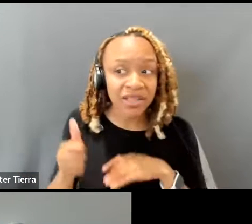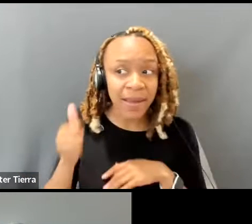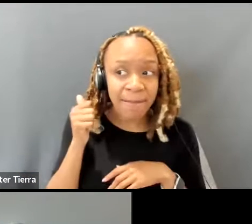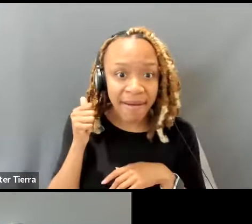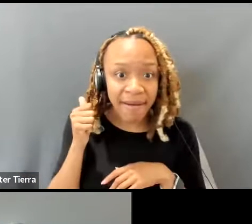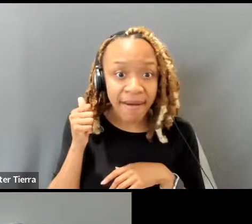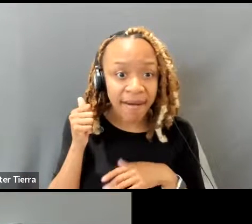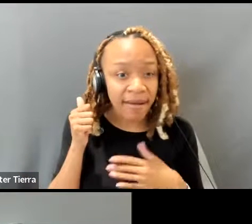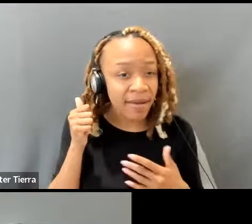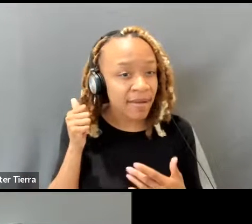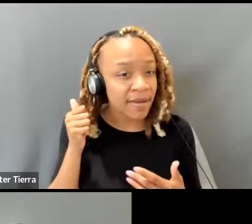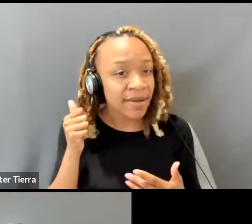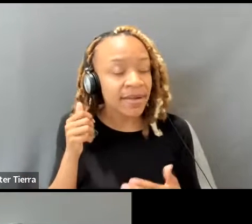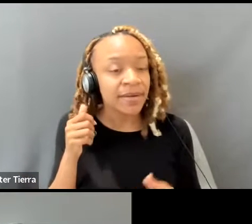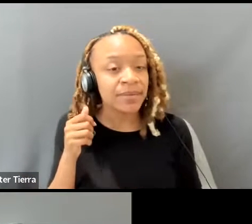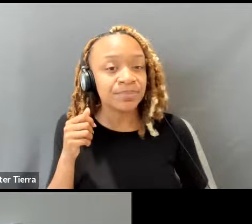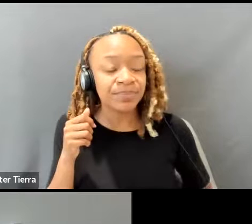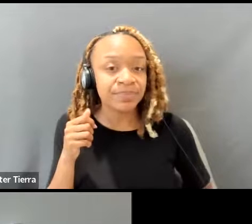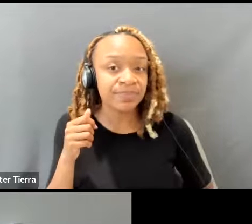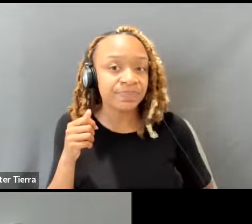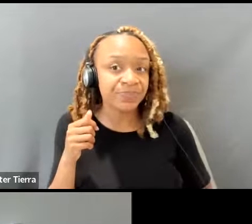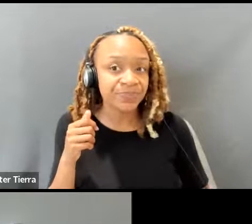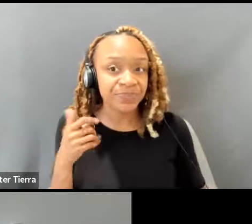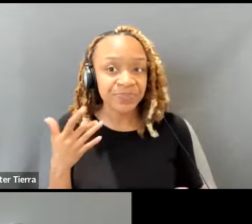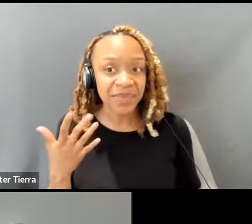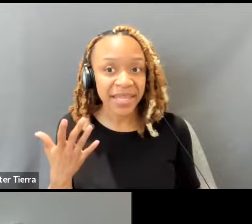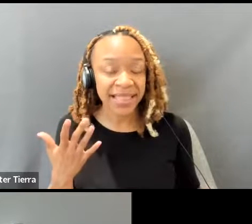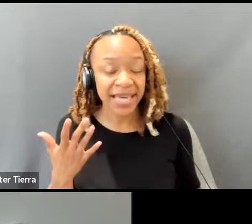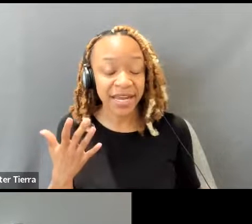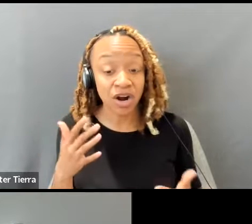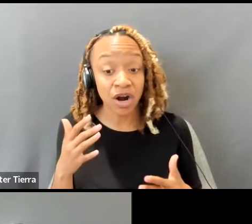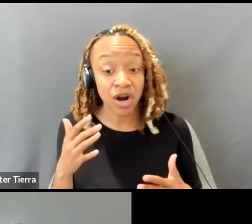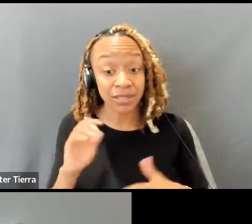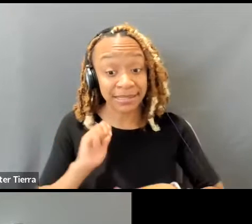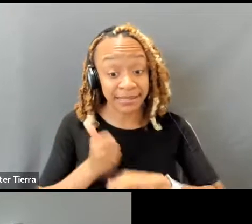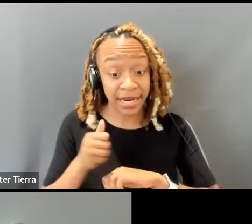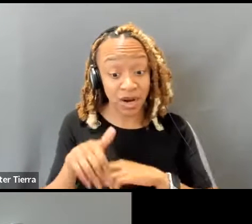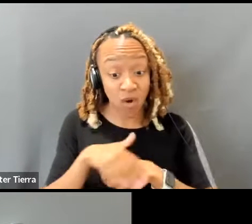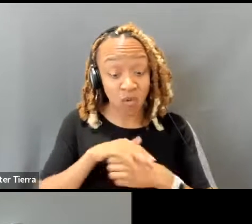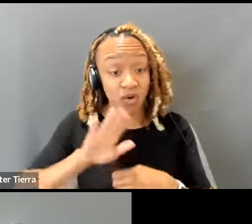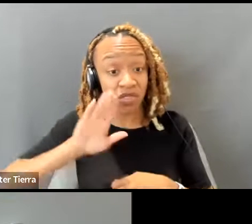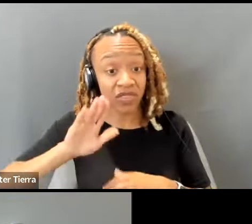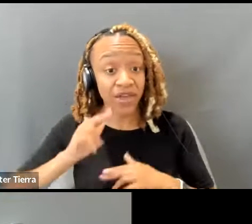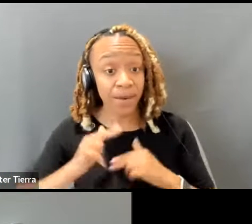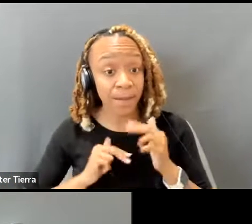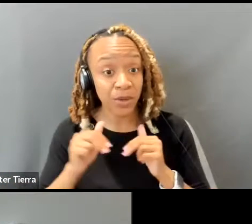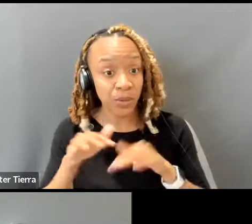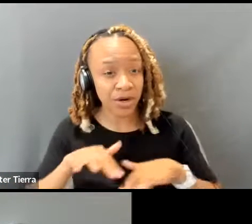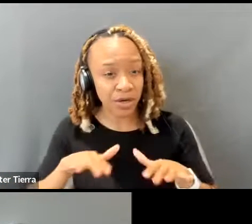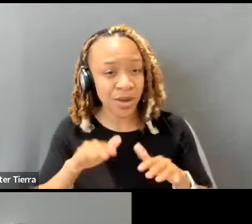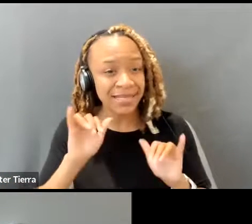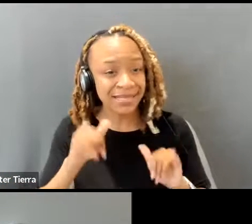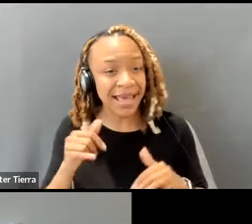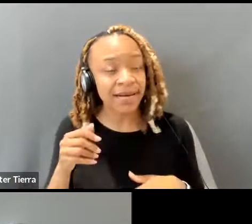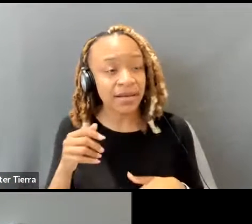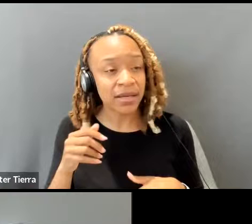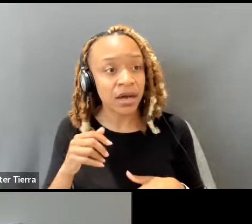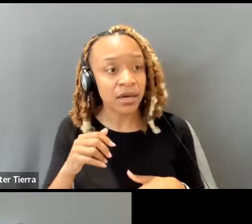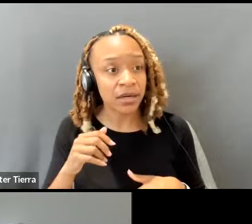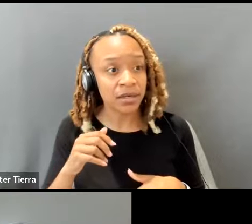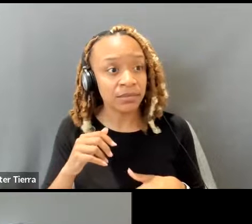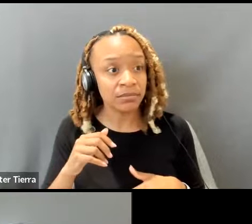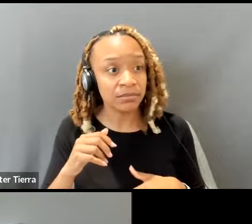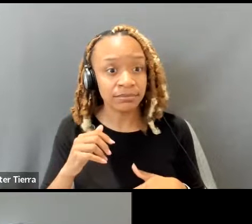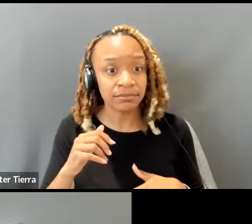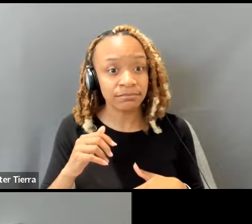their, you know, over their built area, is that something that is that a precedent that we would accept? And it seems to me